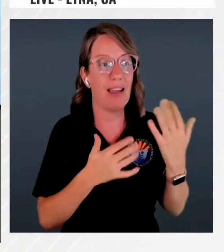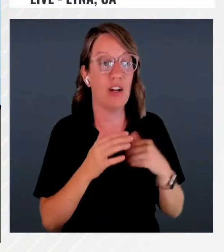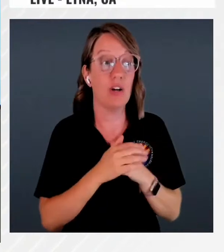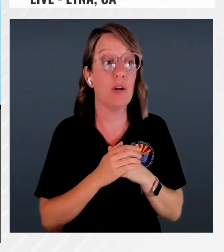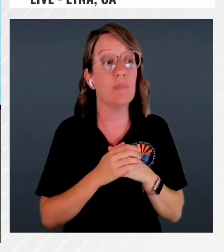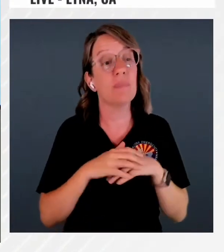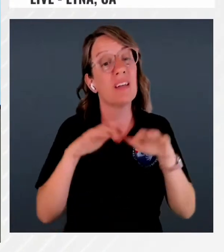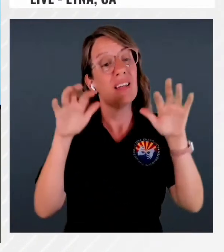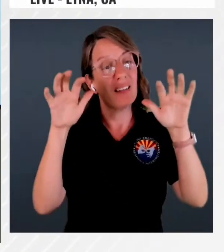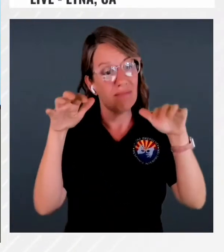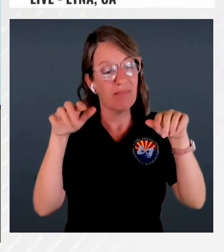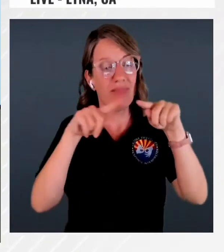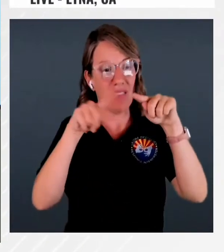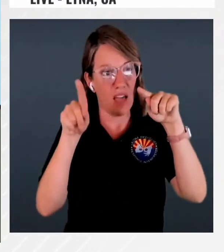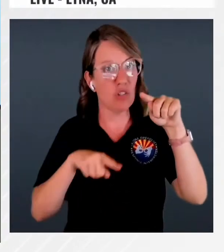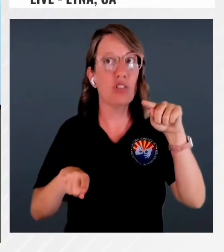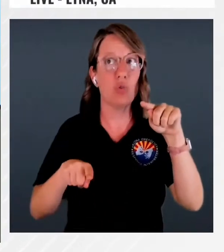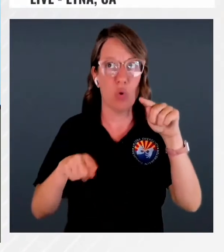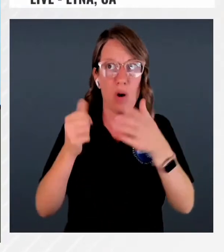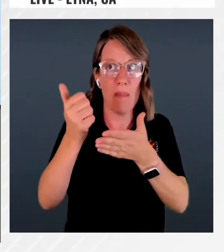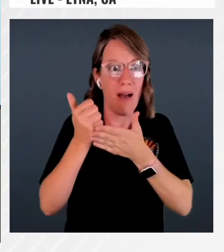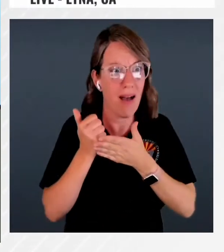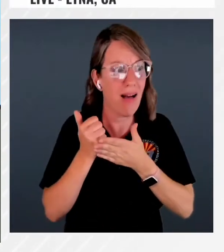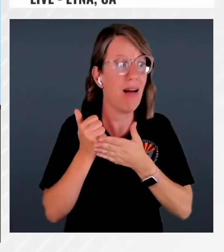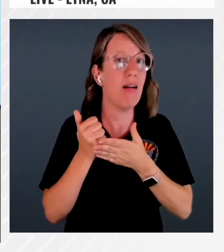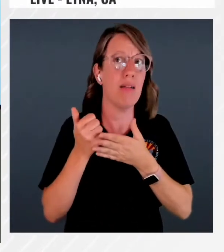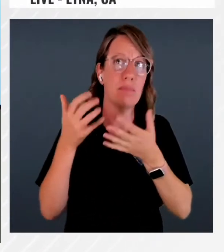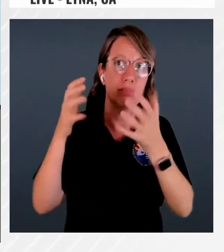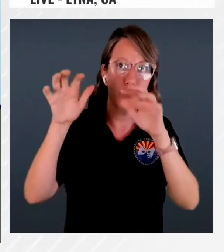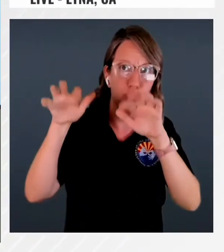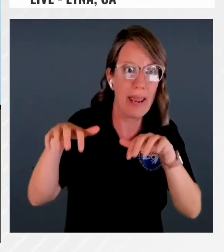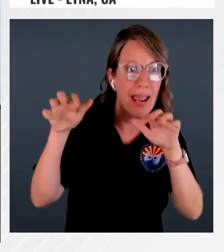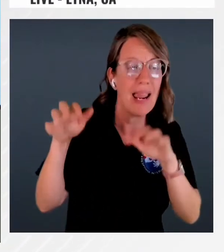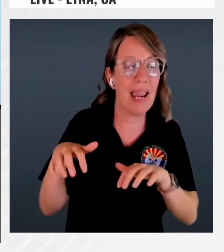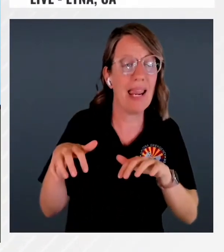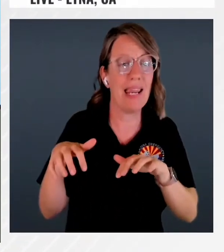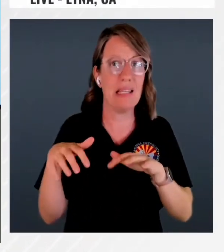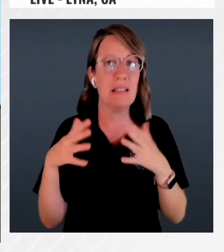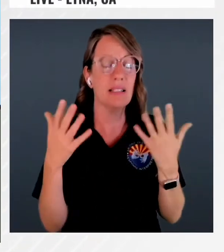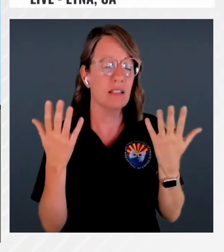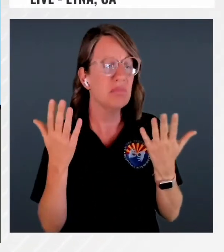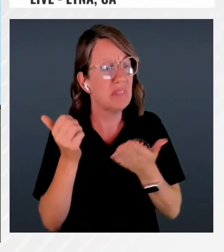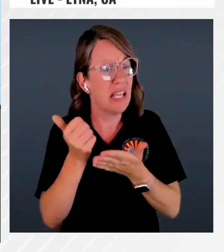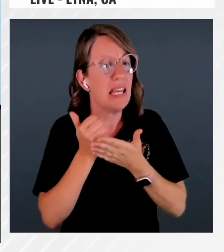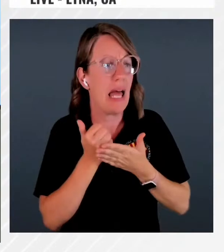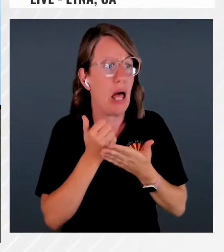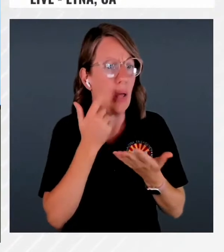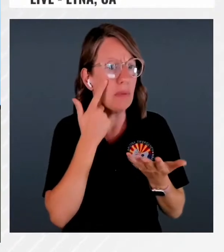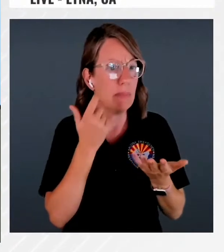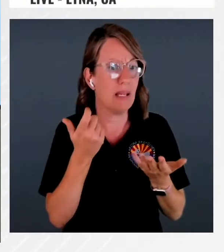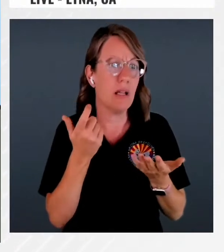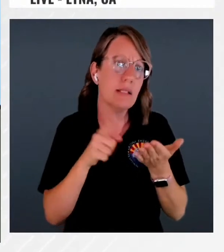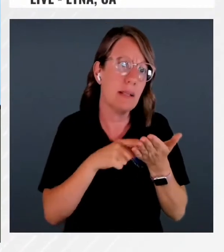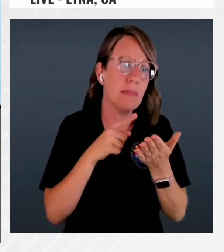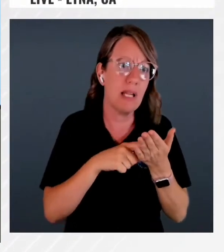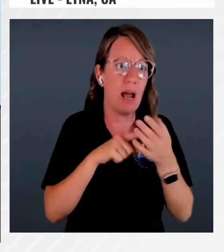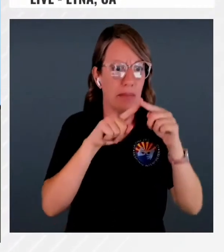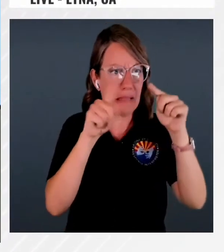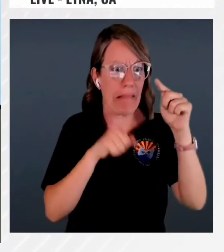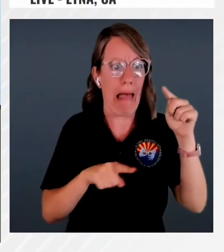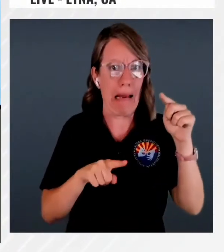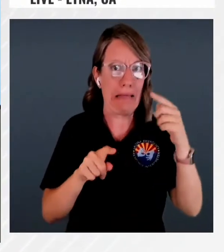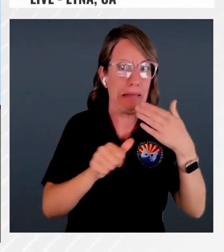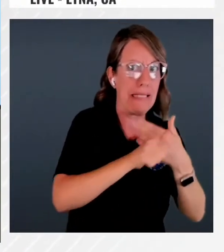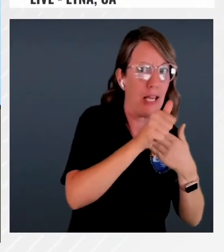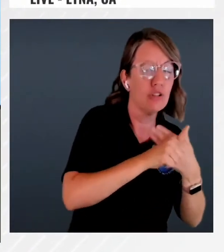really ended up working in our favor despite the hazards that do exist with the storms. As we look forward into the rest of the